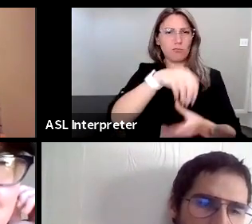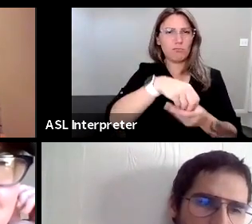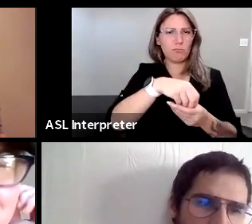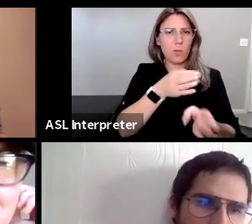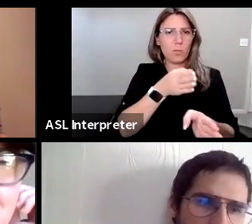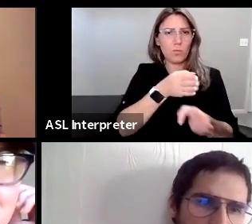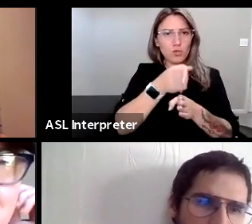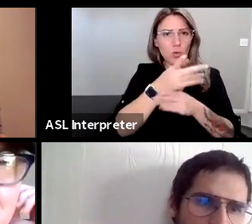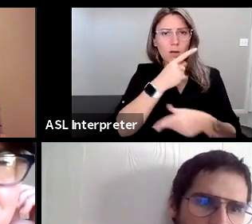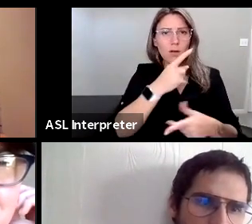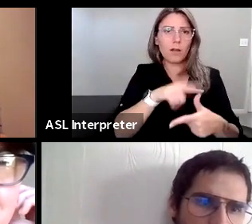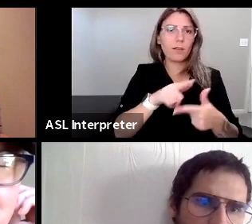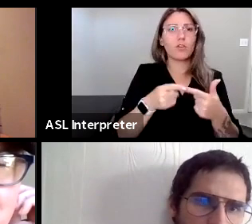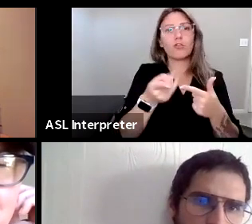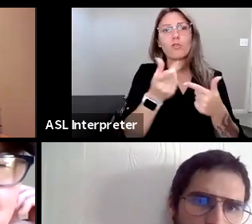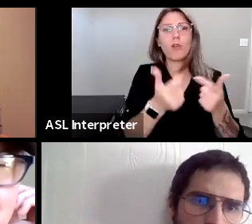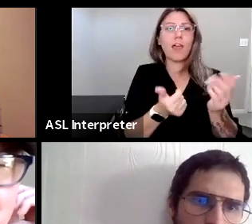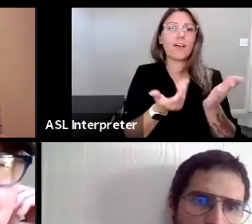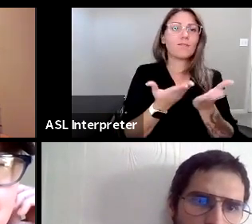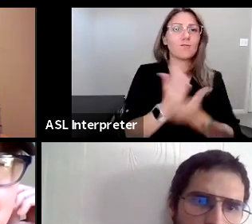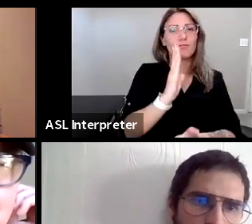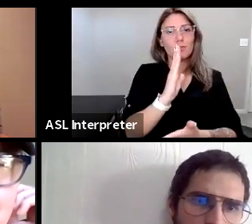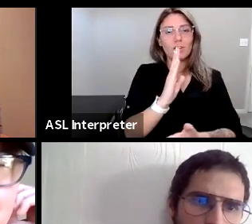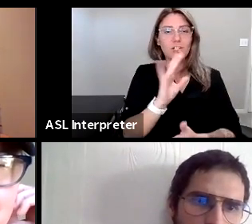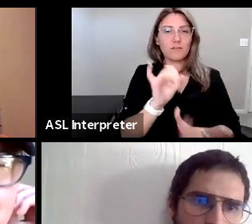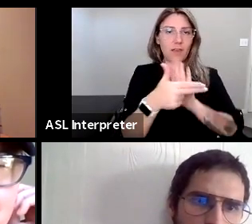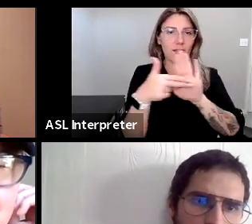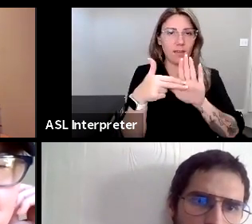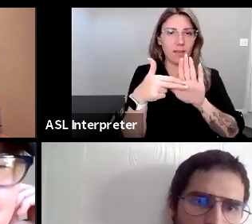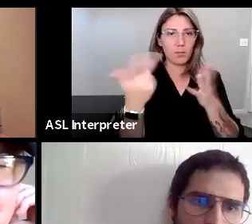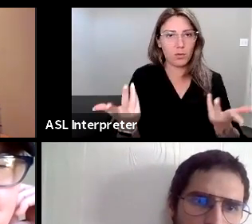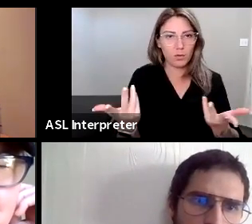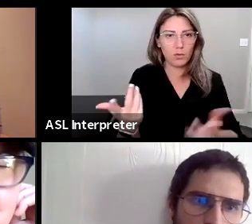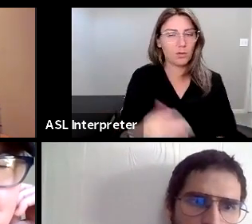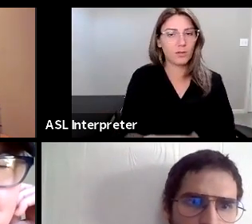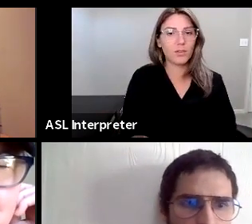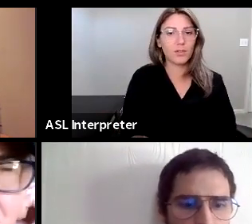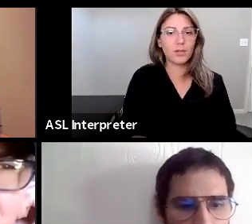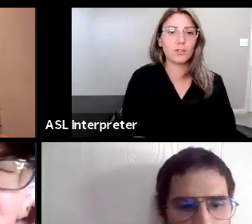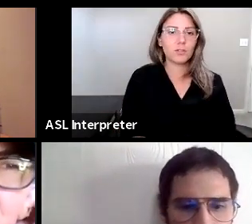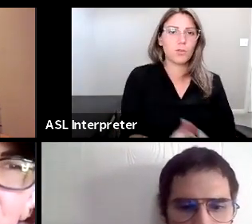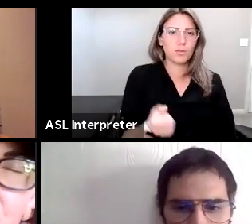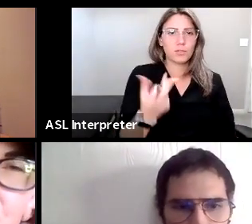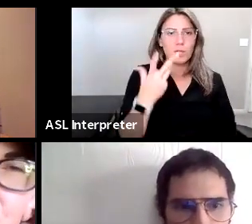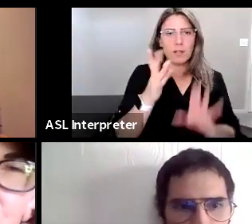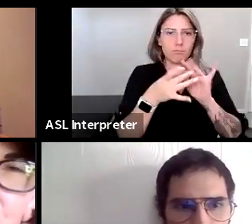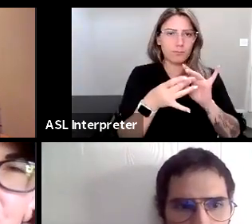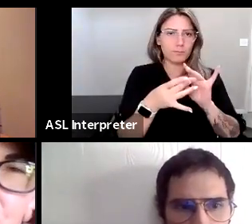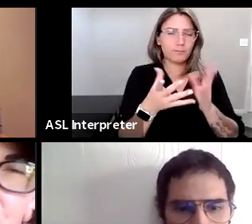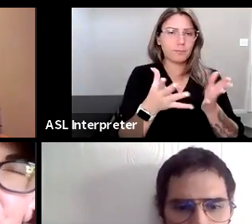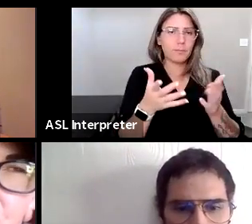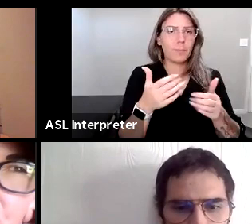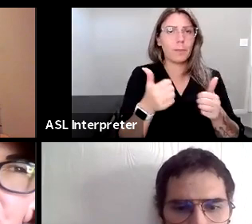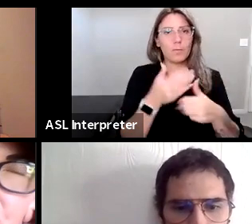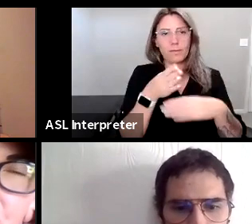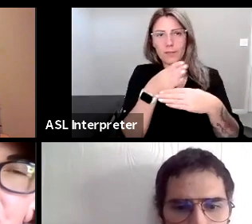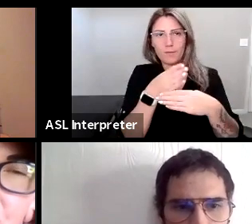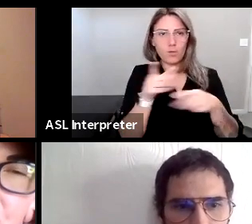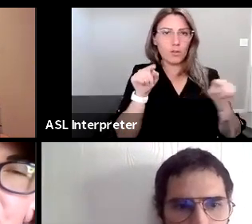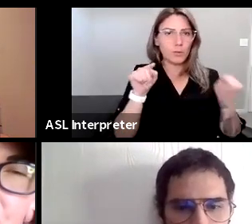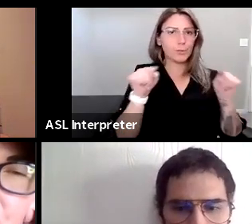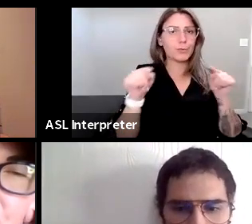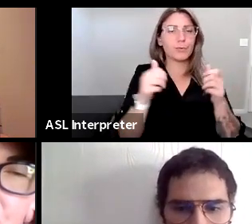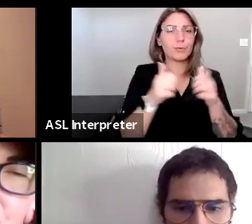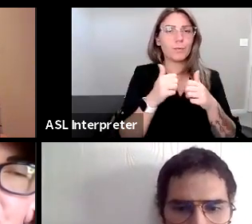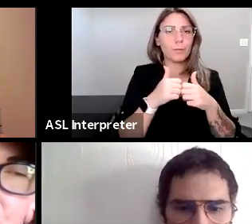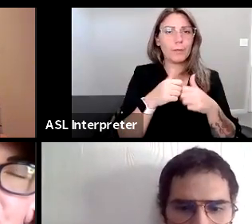and you have the privilege of that label. And so I think there has a lot to do with the differentiation and a lot of